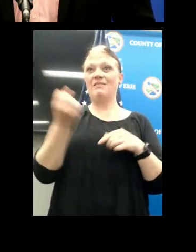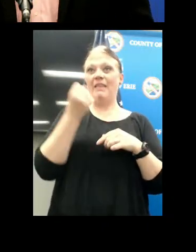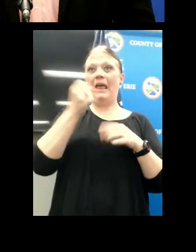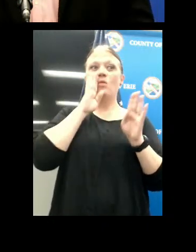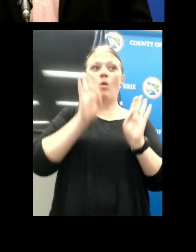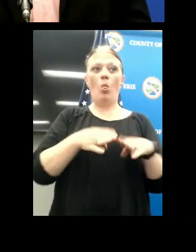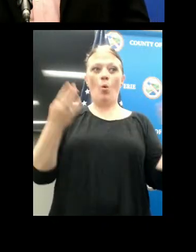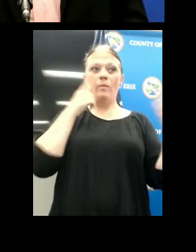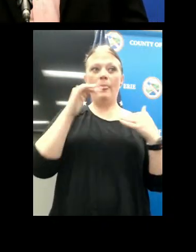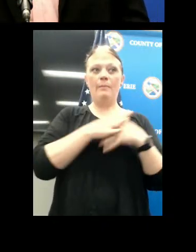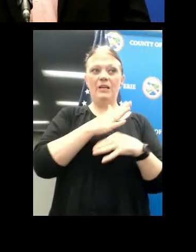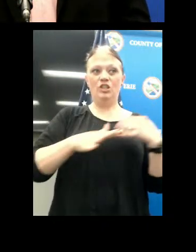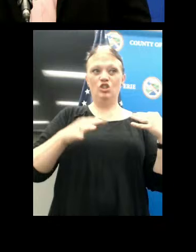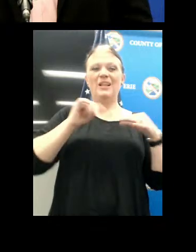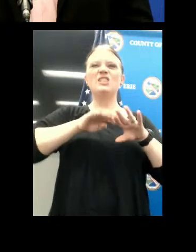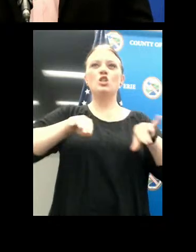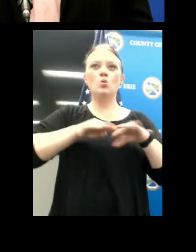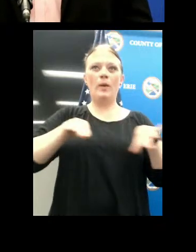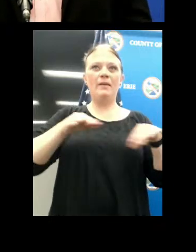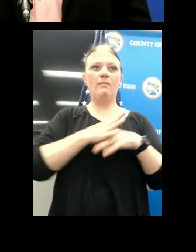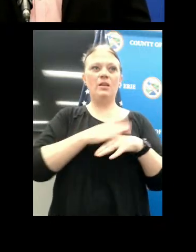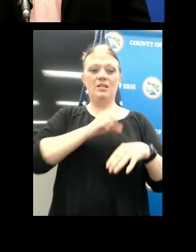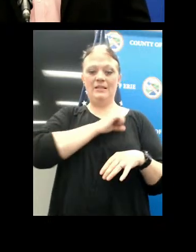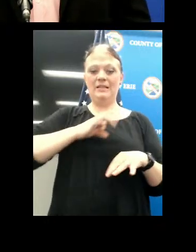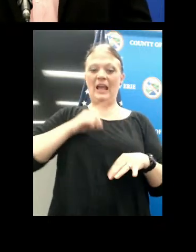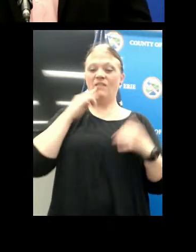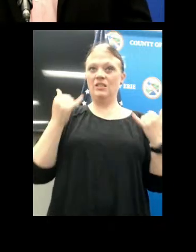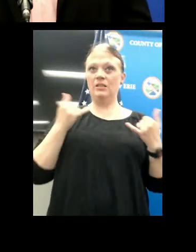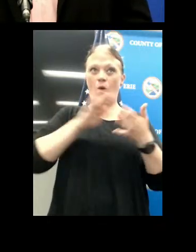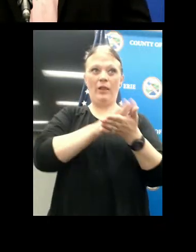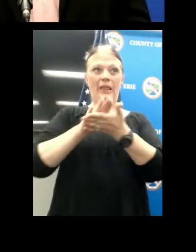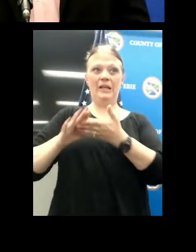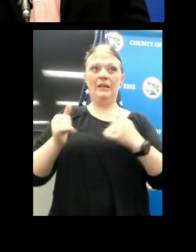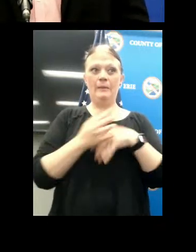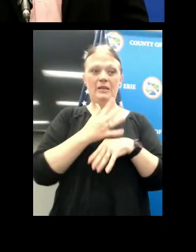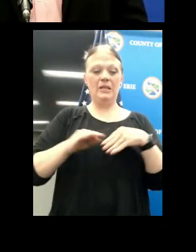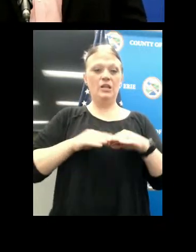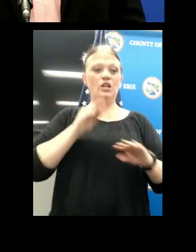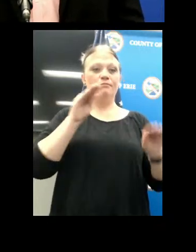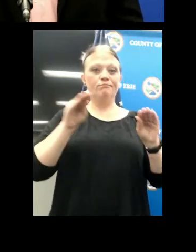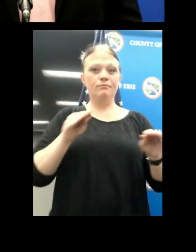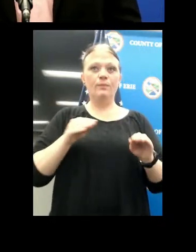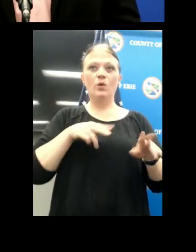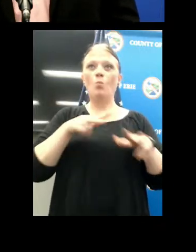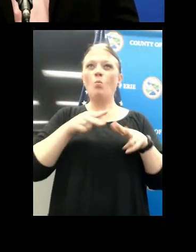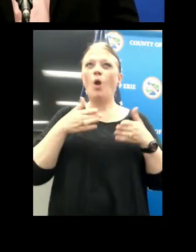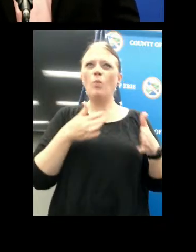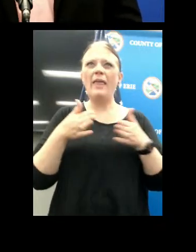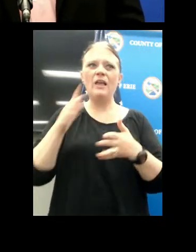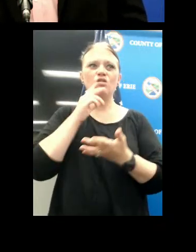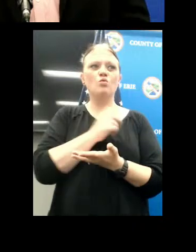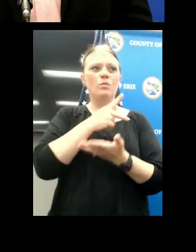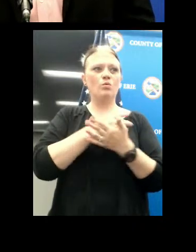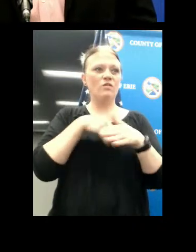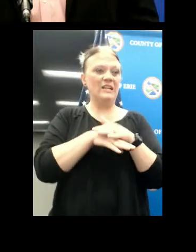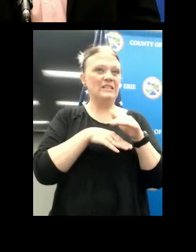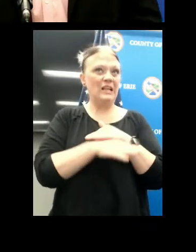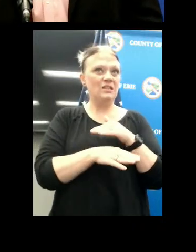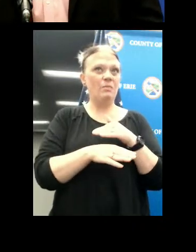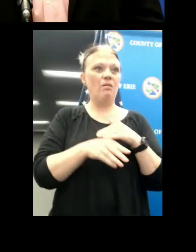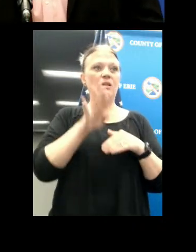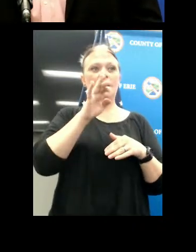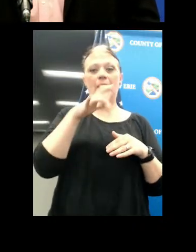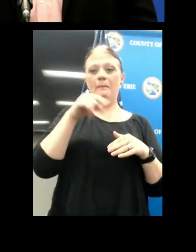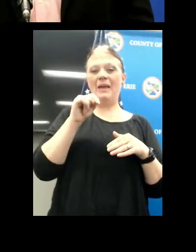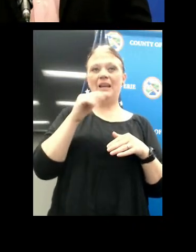Bennett Beach. That is our swimming beach. Staff is currently out there now cleaning the beach, putting down some walkways onto the beach to improve accessibility at